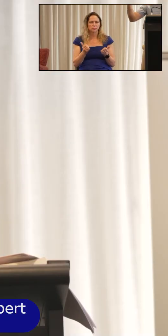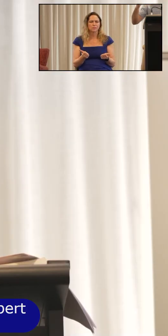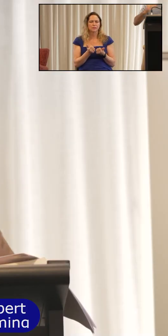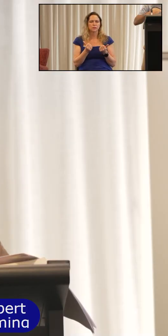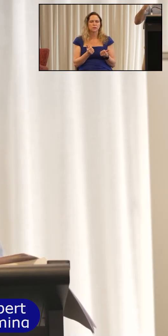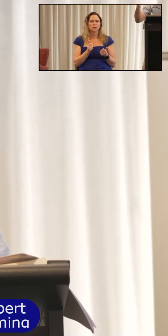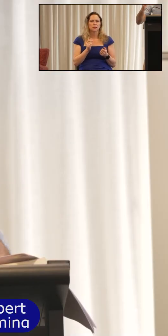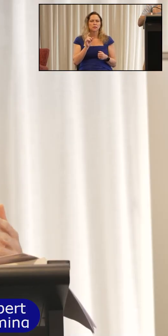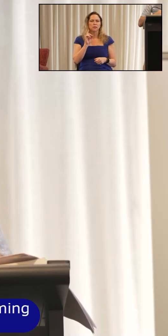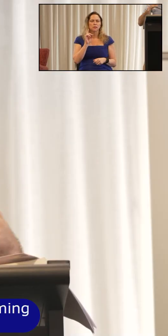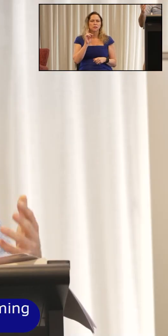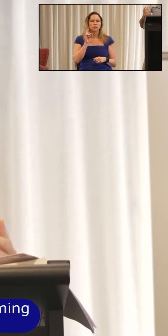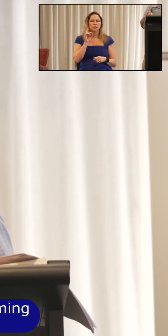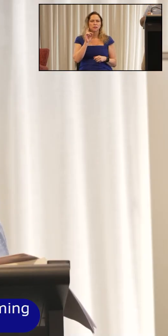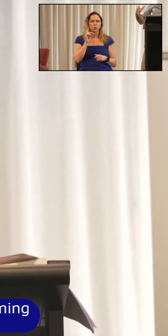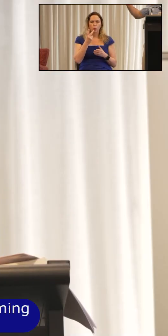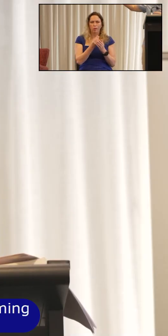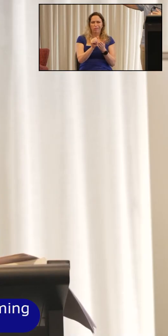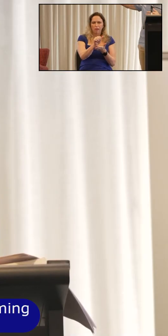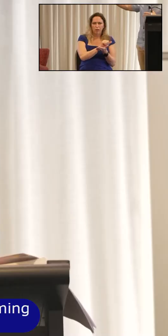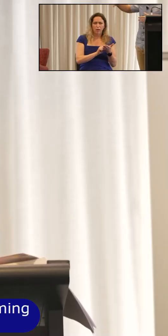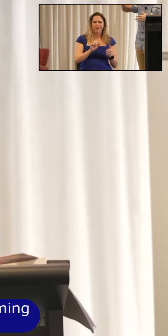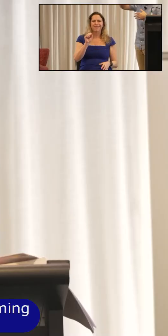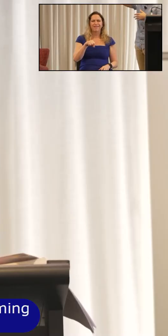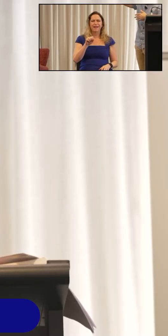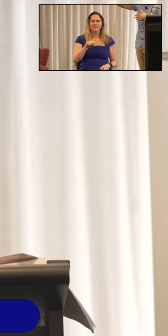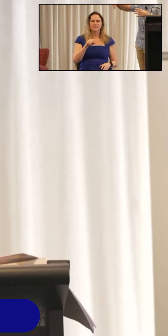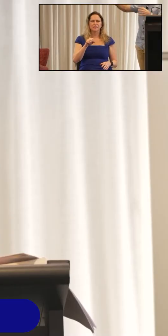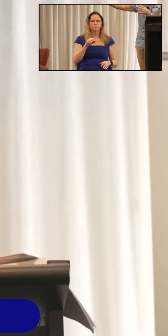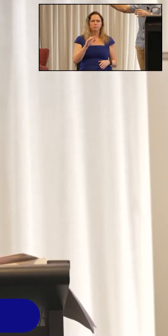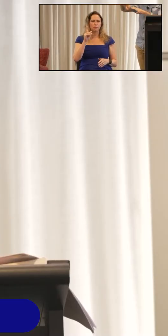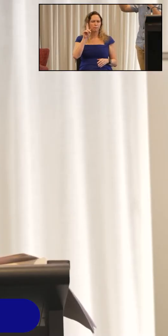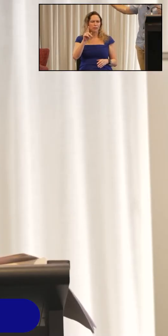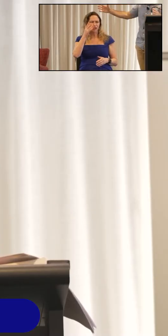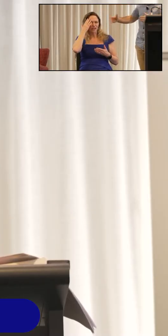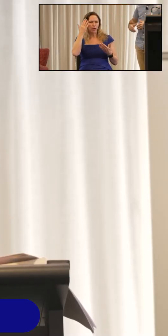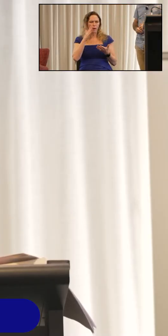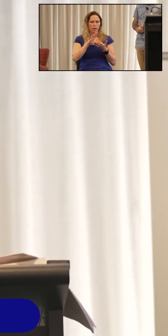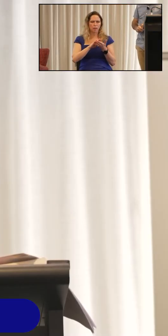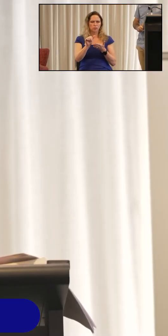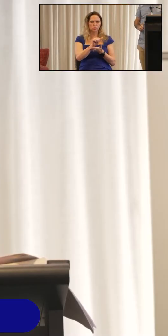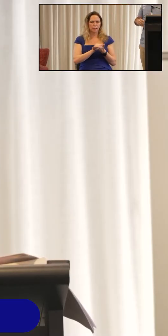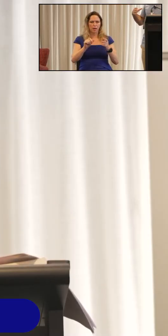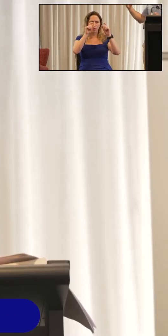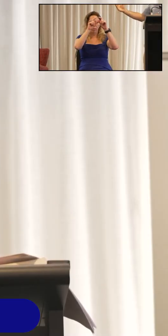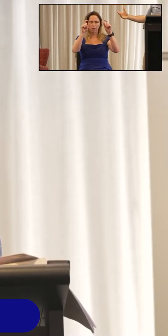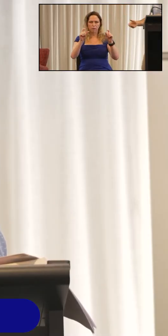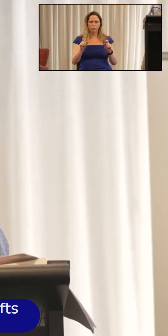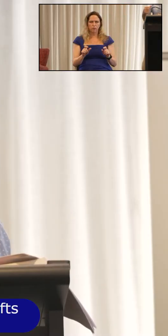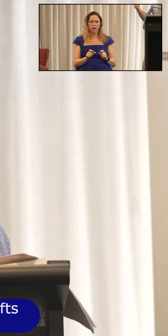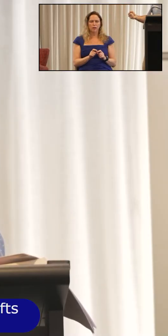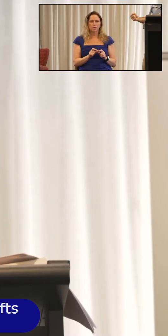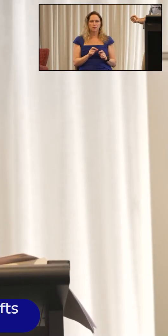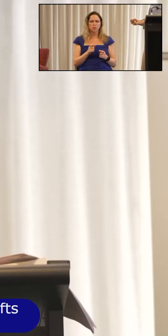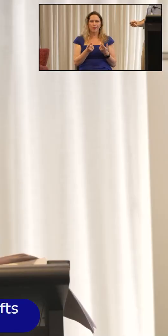terms of the framing and some of the art expertise, you know, she needs someone else to further that, to really expand that. The gifts of the hand, what are